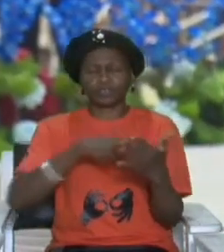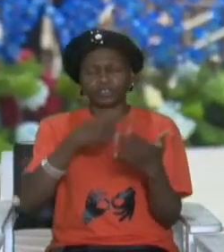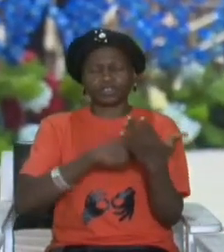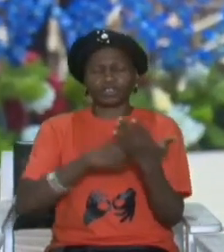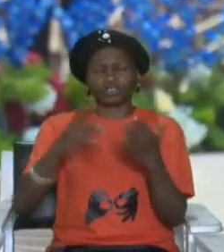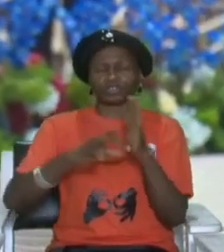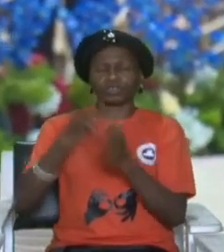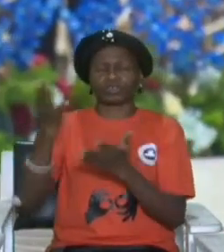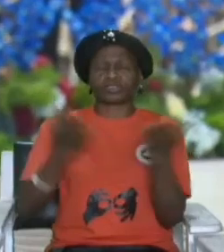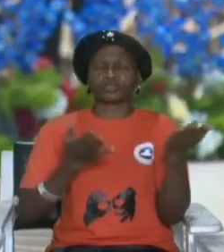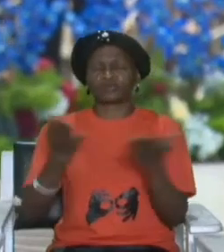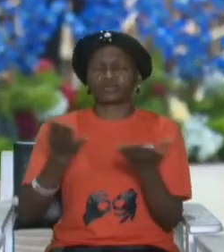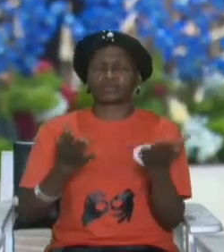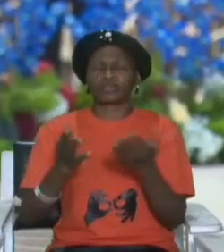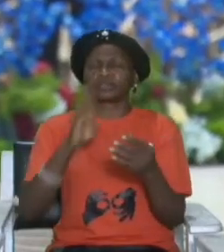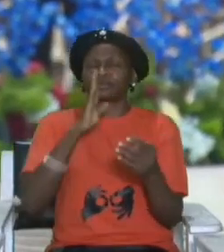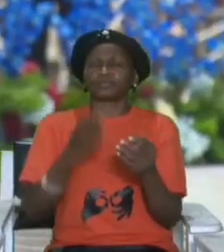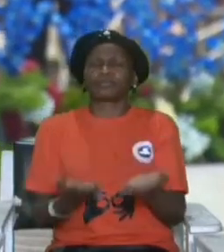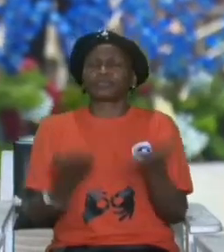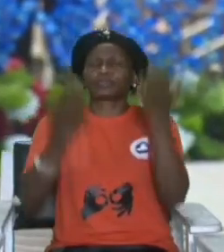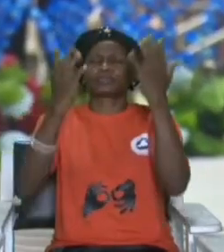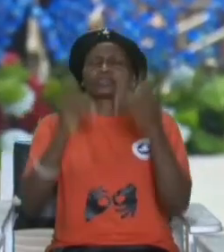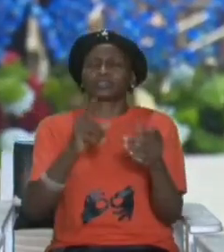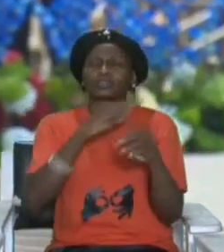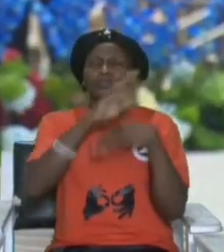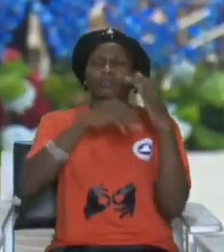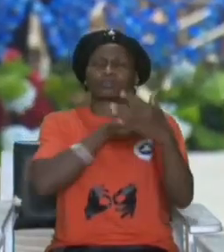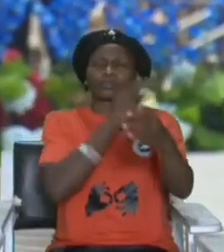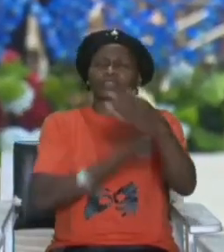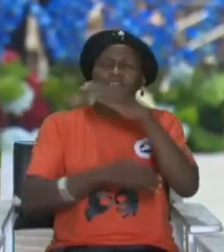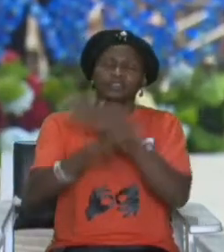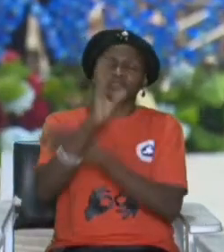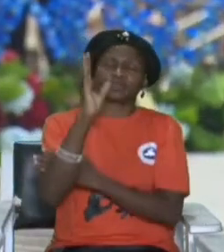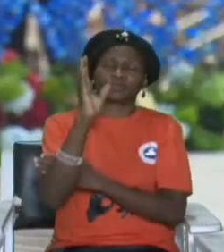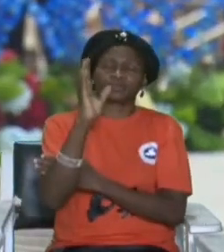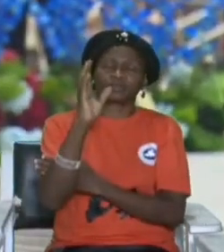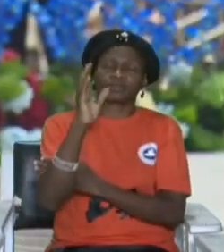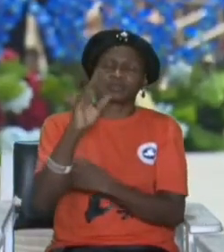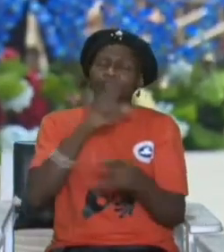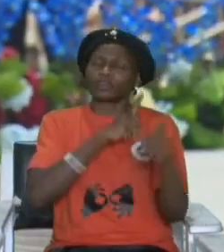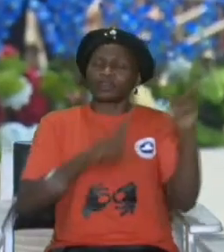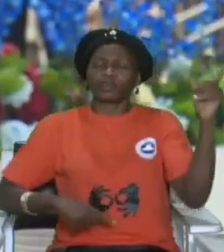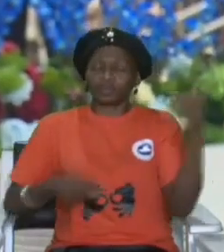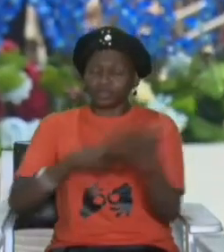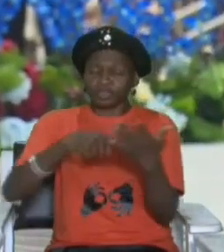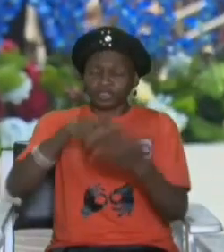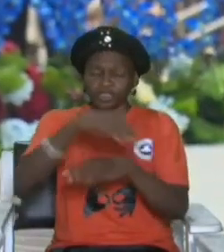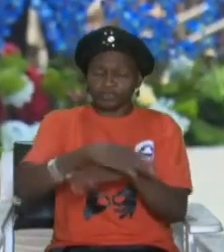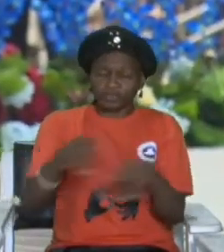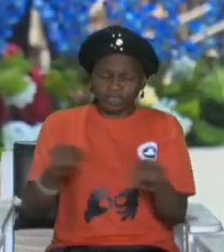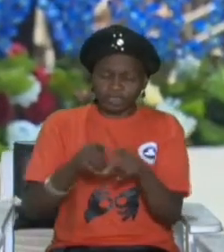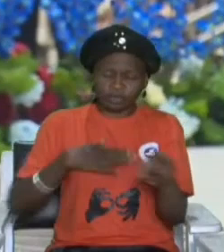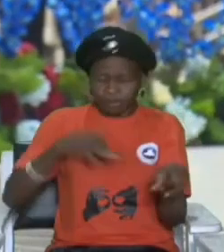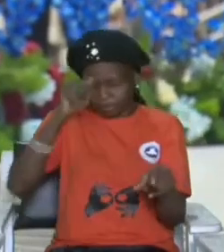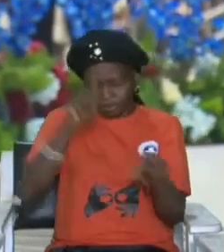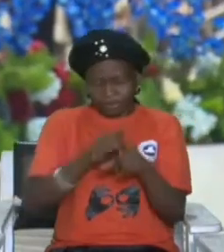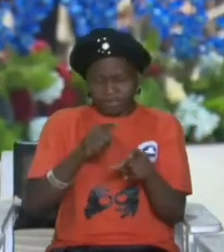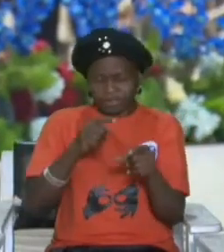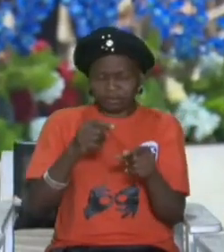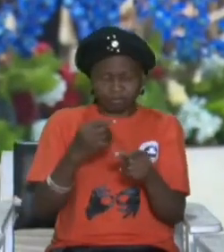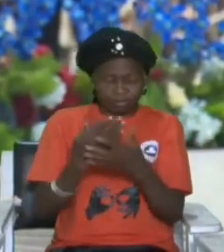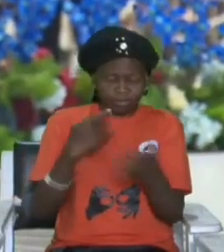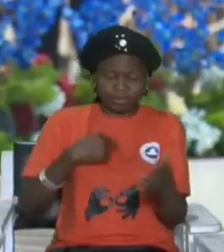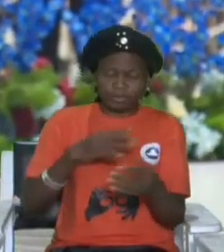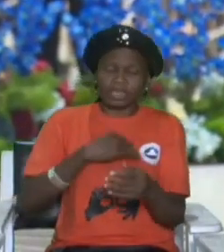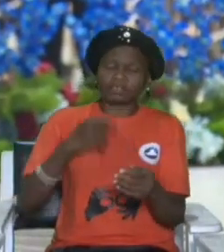Ghost service. Be thou exalted, Almighty God. Lord, this evening, as my brothers ahead of me have said,